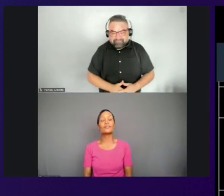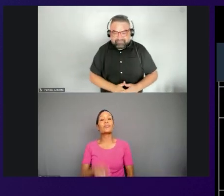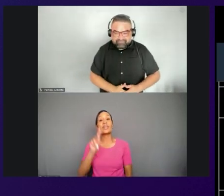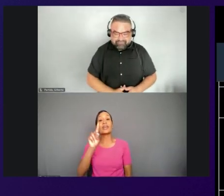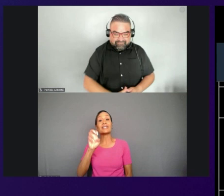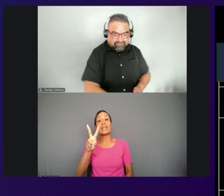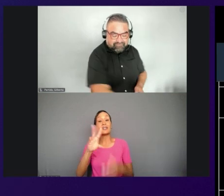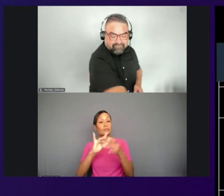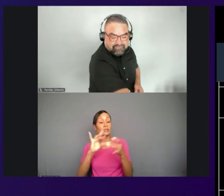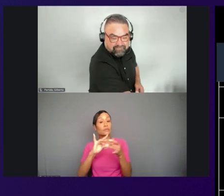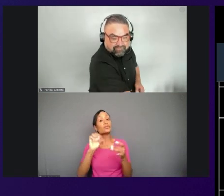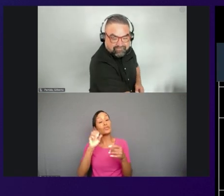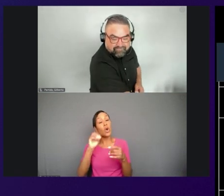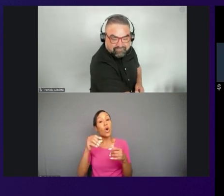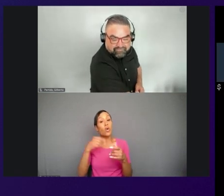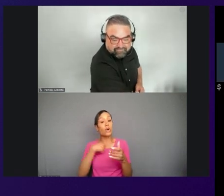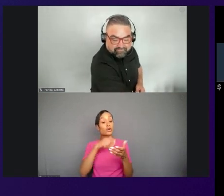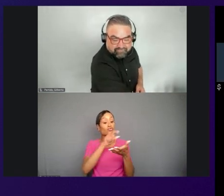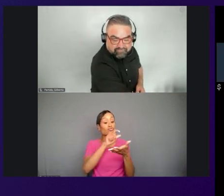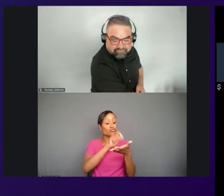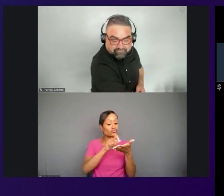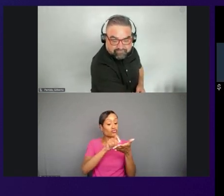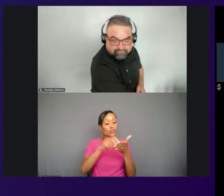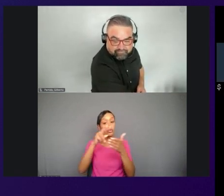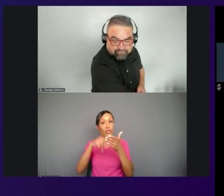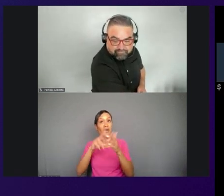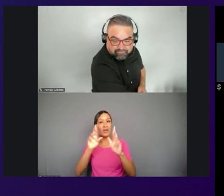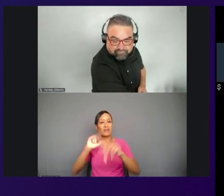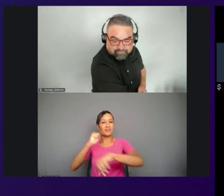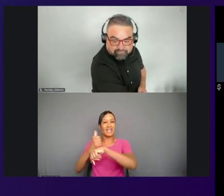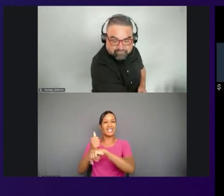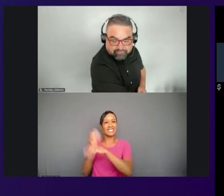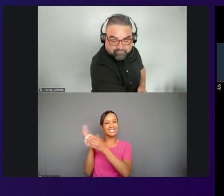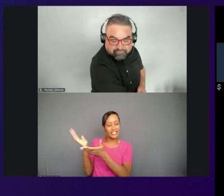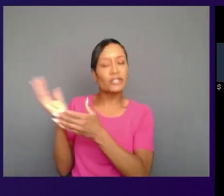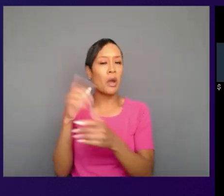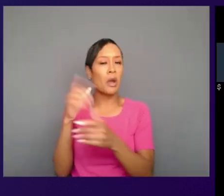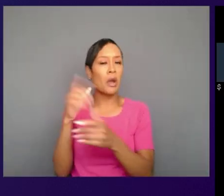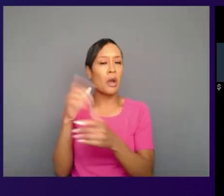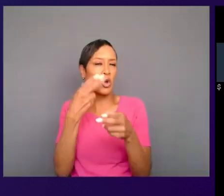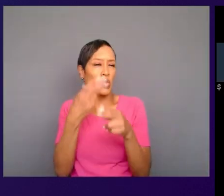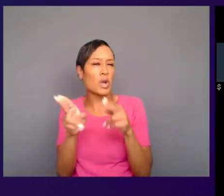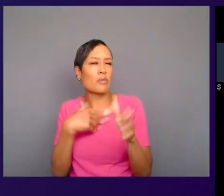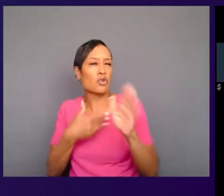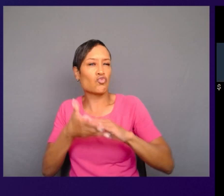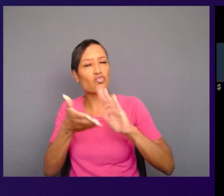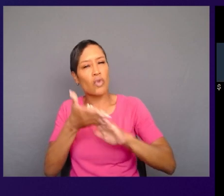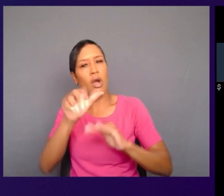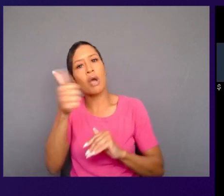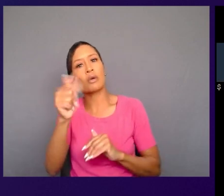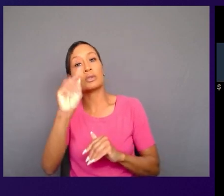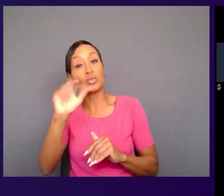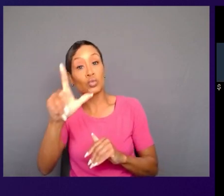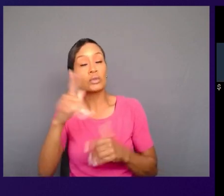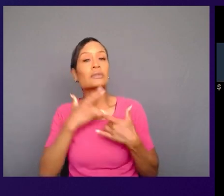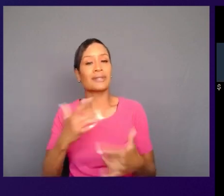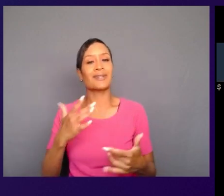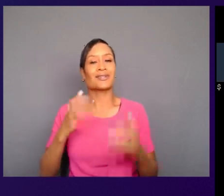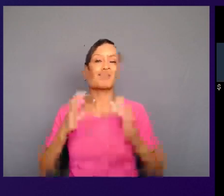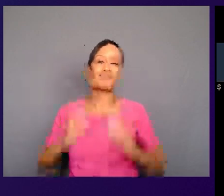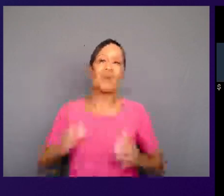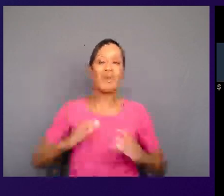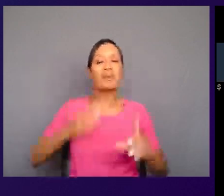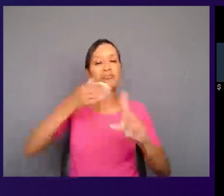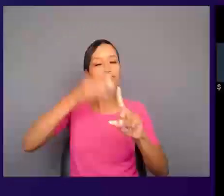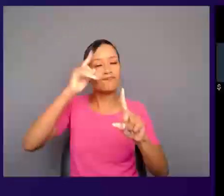objects from Amazon S3 bucket while it was mounted here. Let me quickly run another tool, which is often used by our customers for their